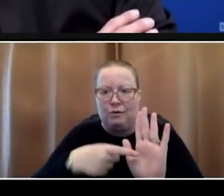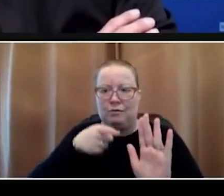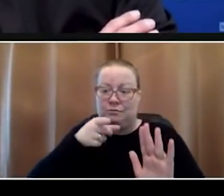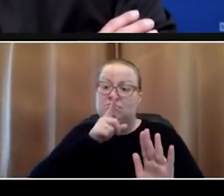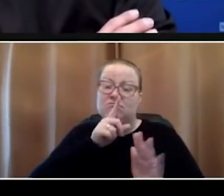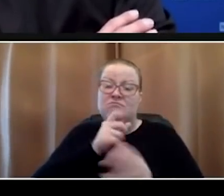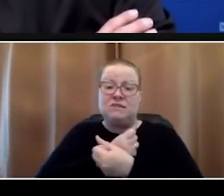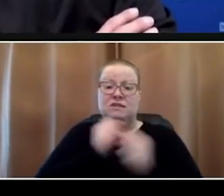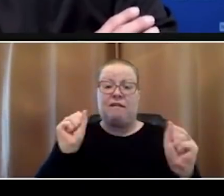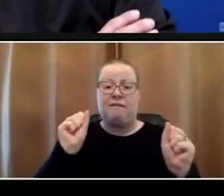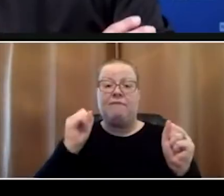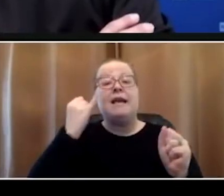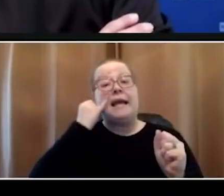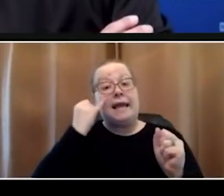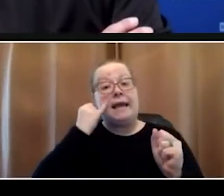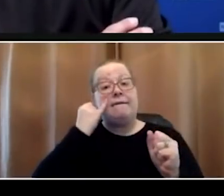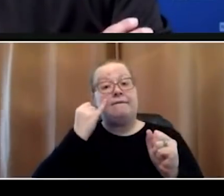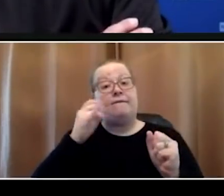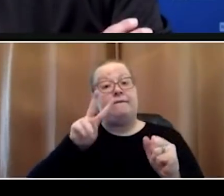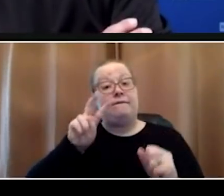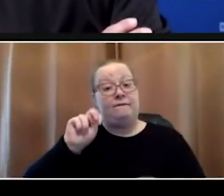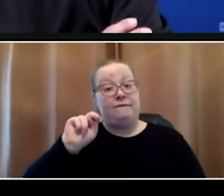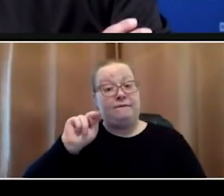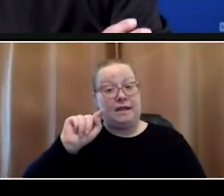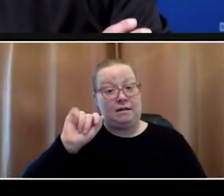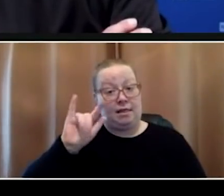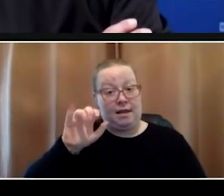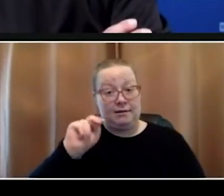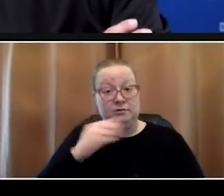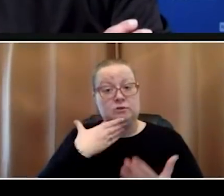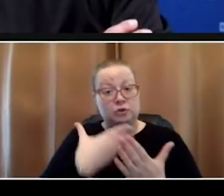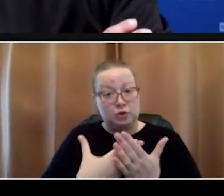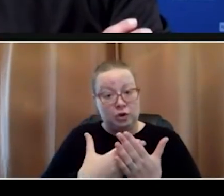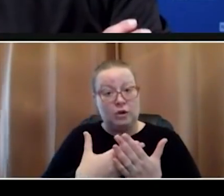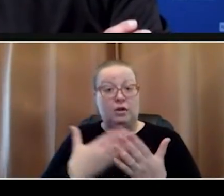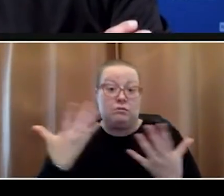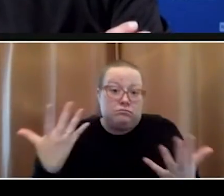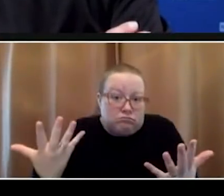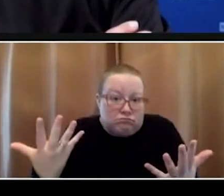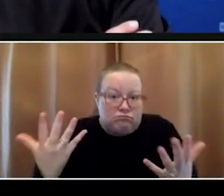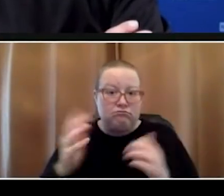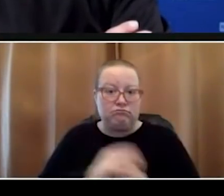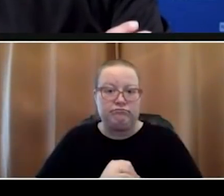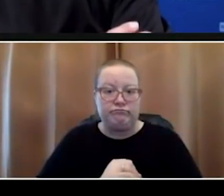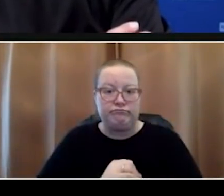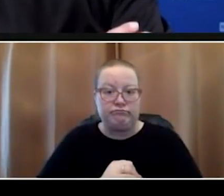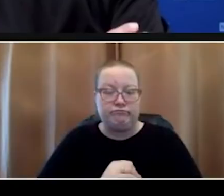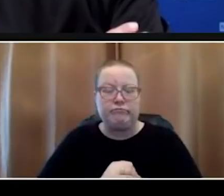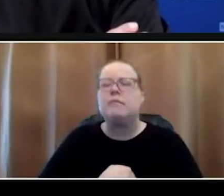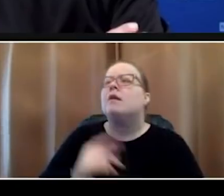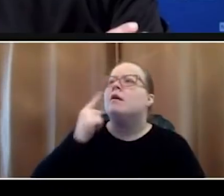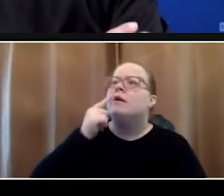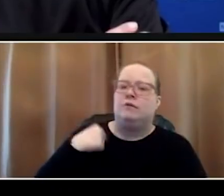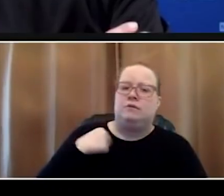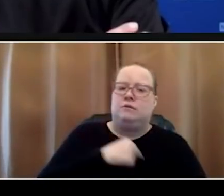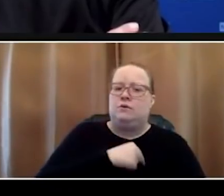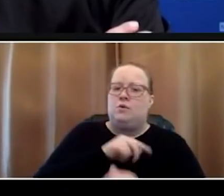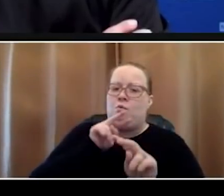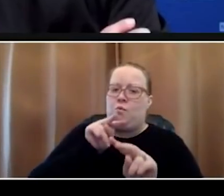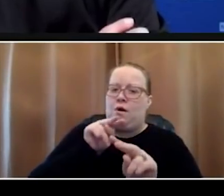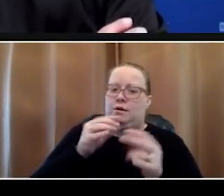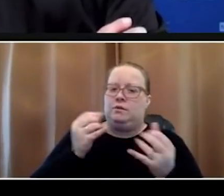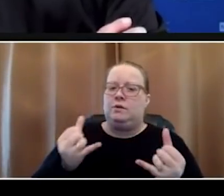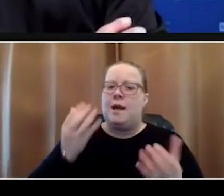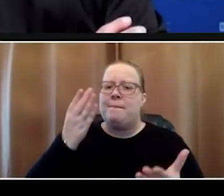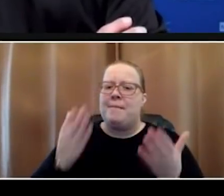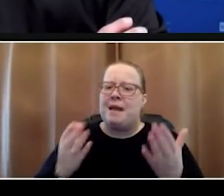good ventilation and HEPA filters. And just for those of us who are watching today who may not be really familiar with that